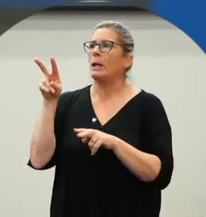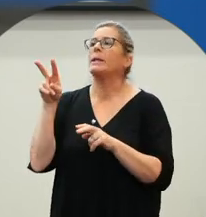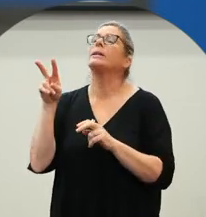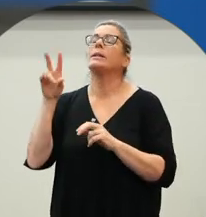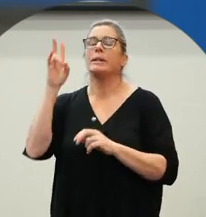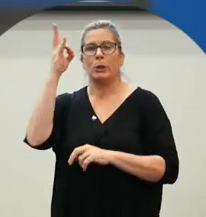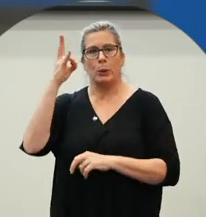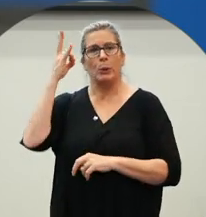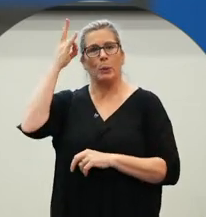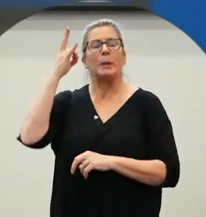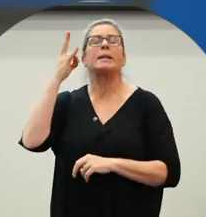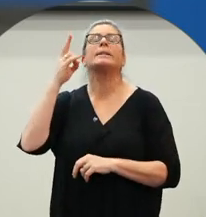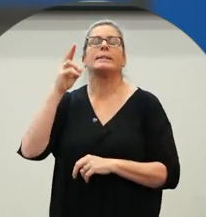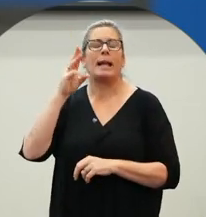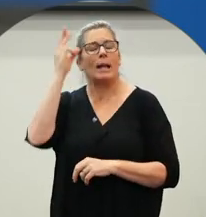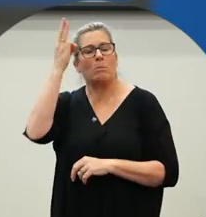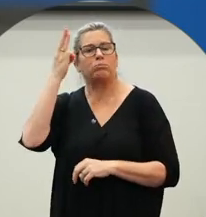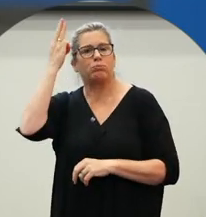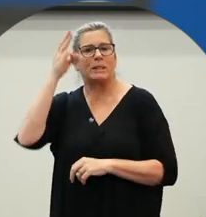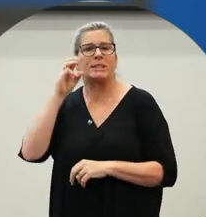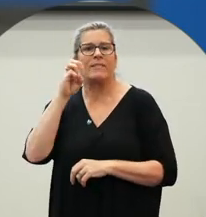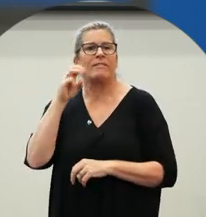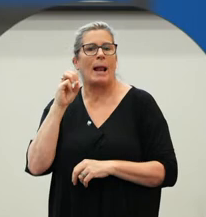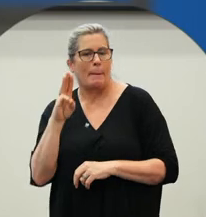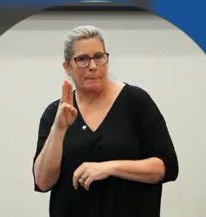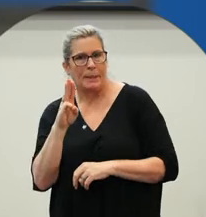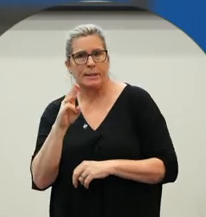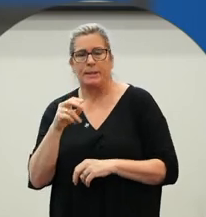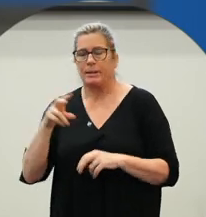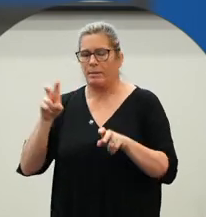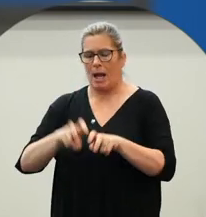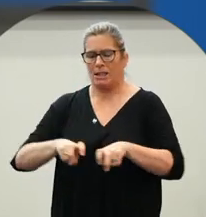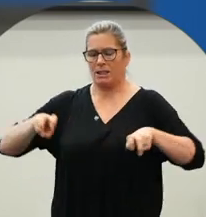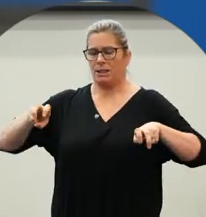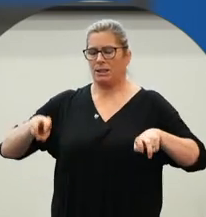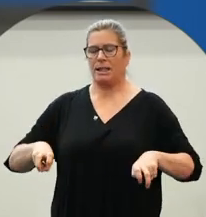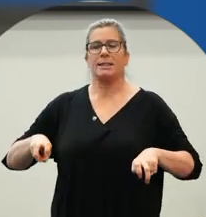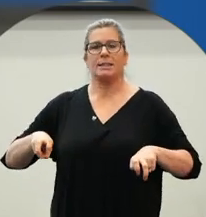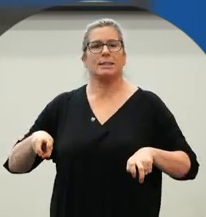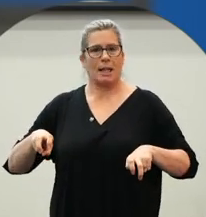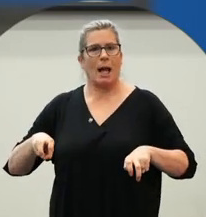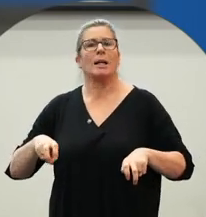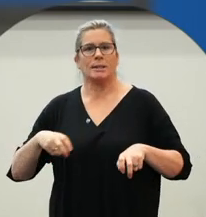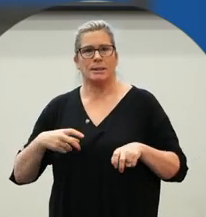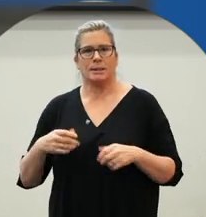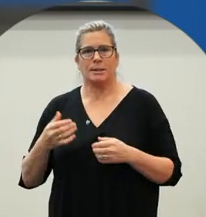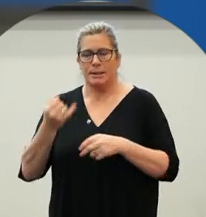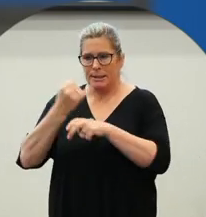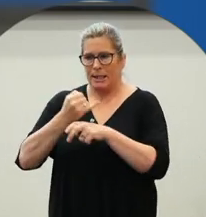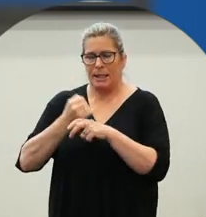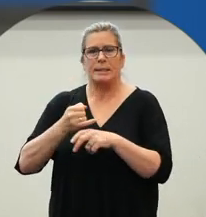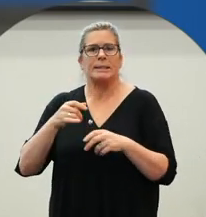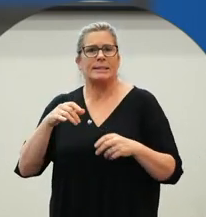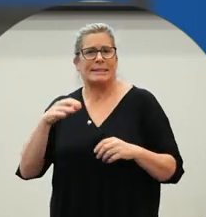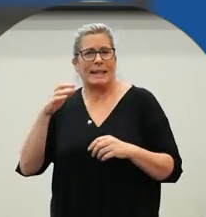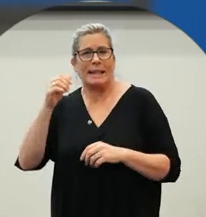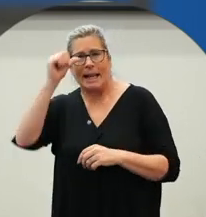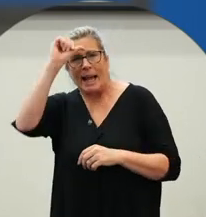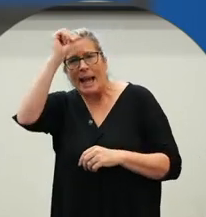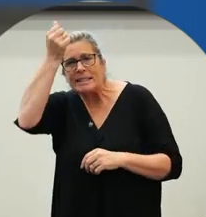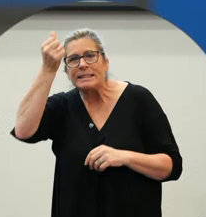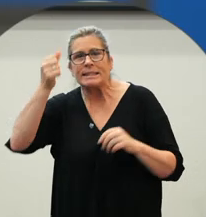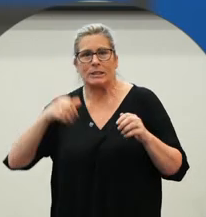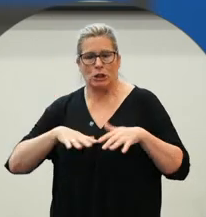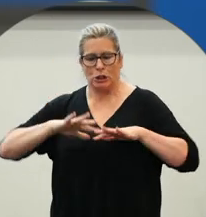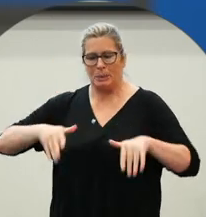her consort, Prince Philip. The royal couple sit on thrones inside an Indian shemina. Rose